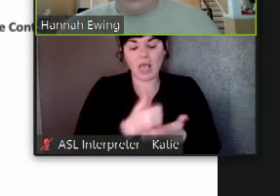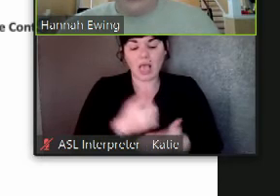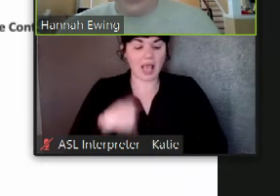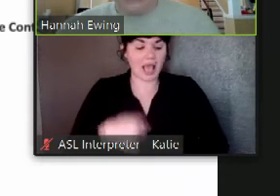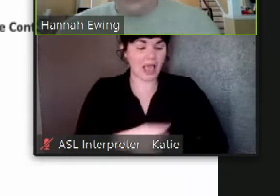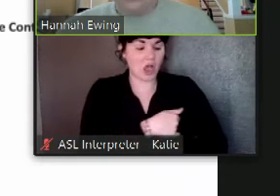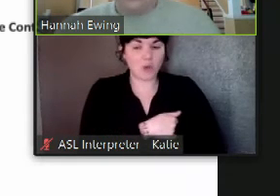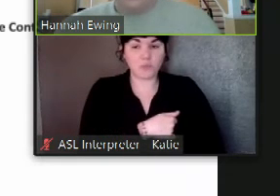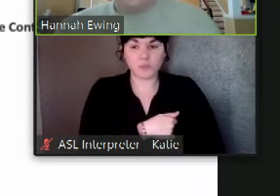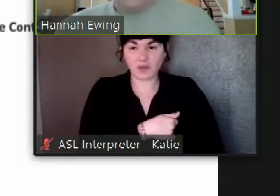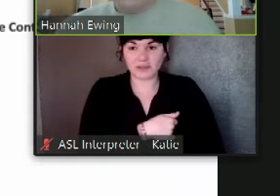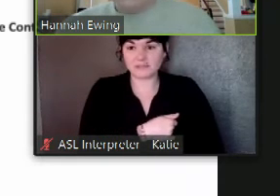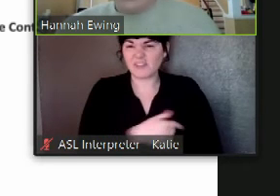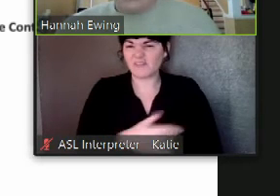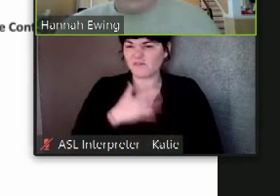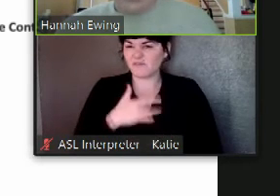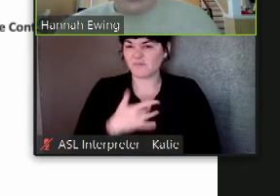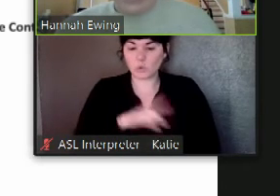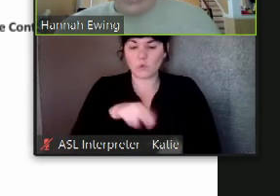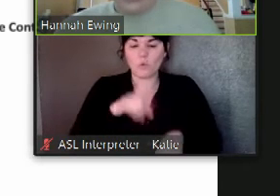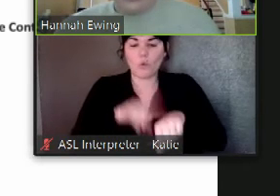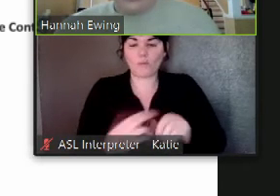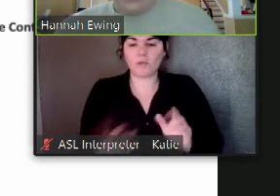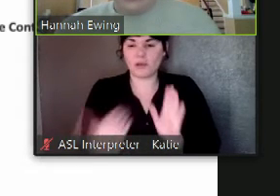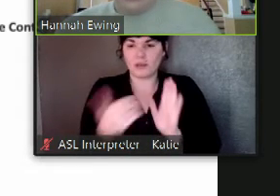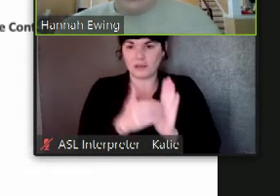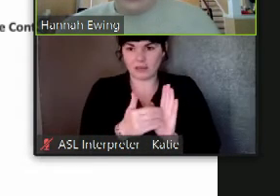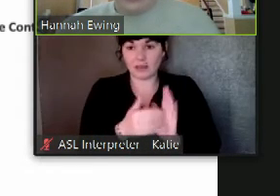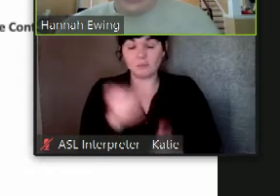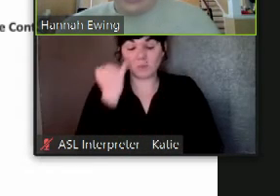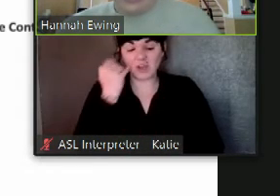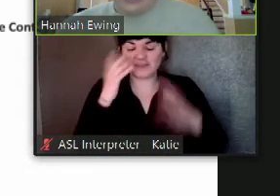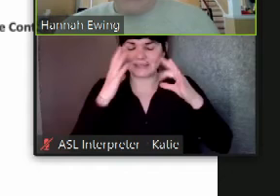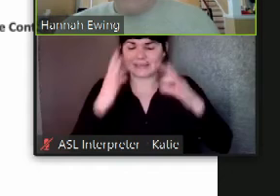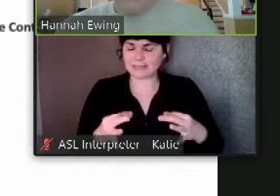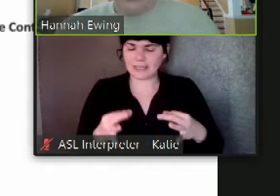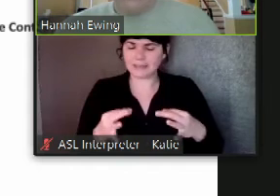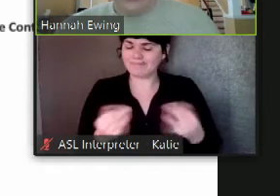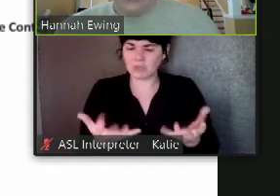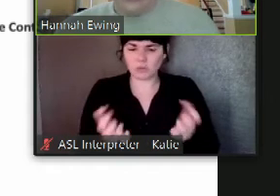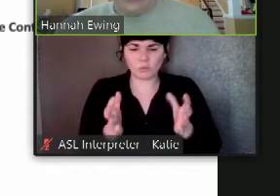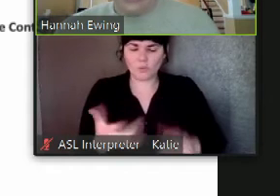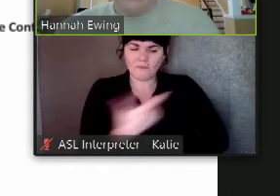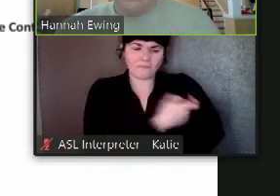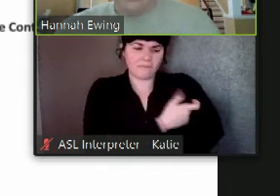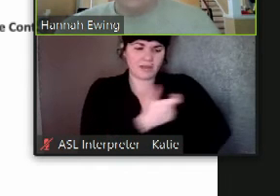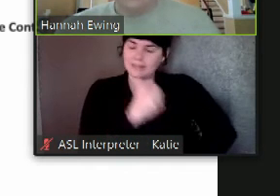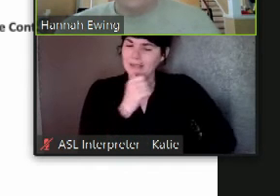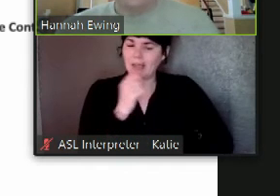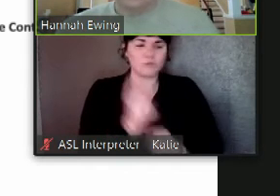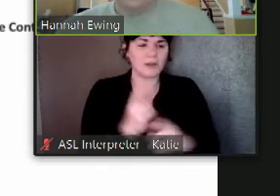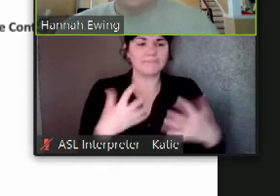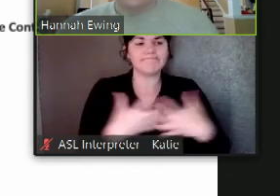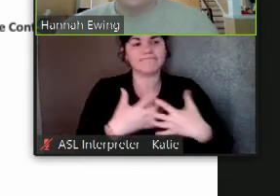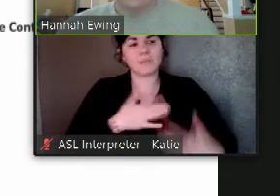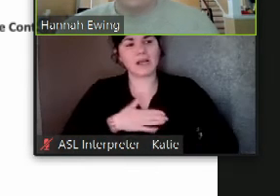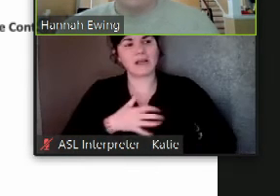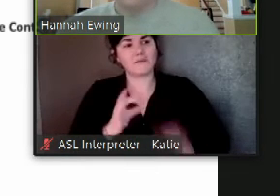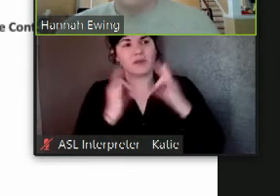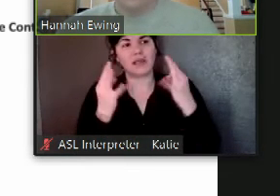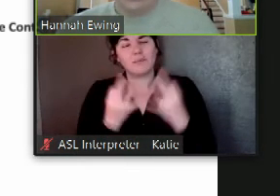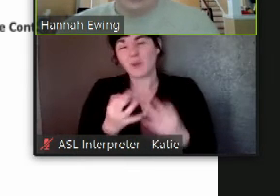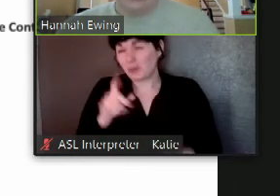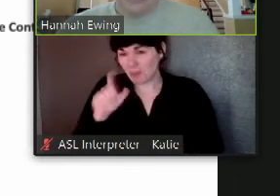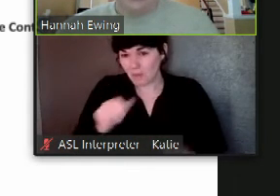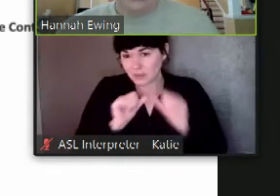for you, your family, there are lots of other ways to make sure that you're staying safe from COVID-19, which means continuing